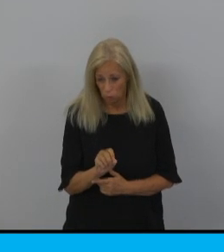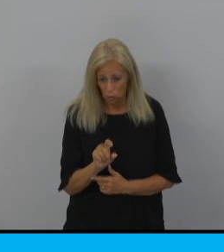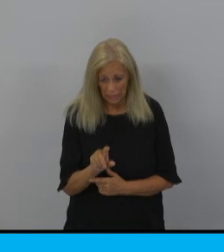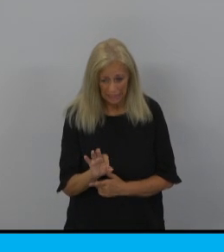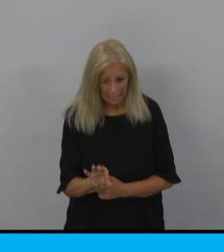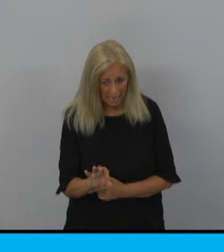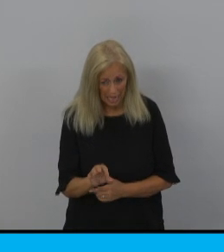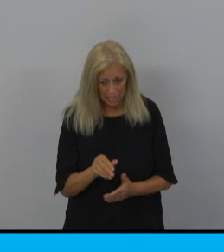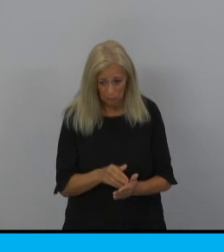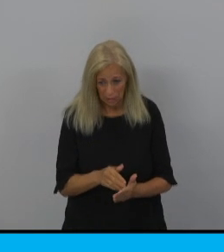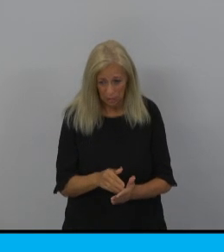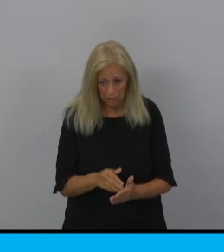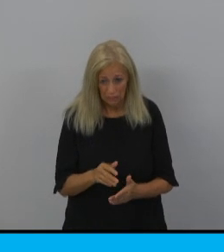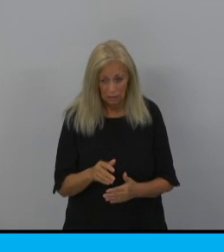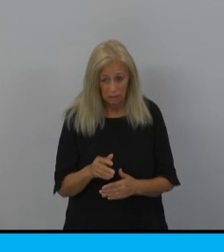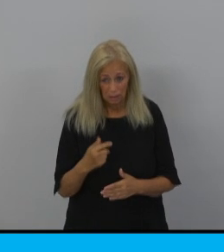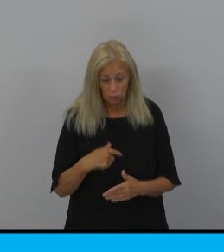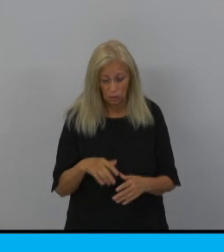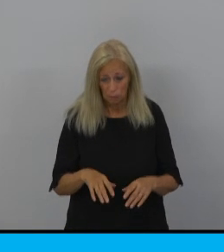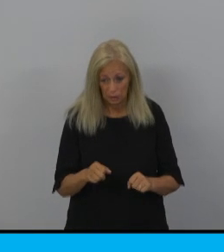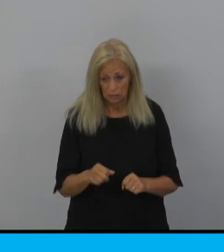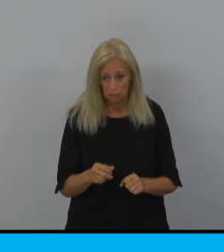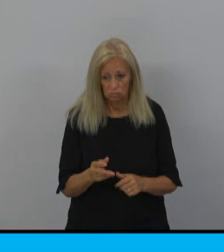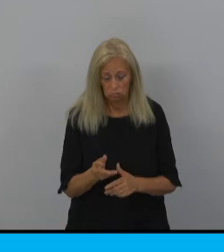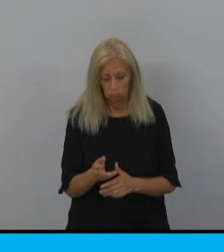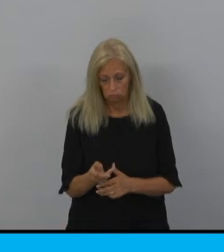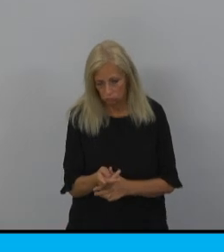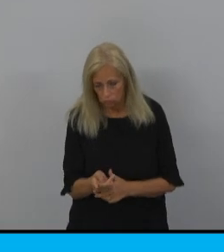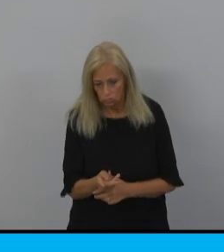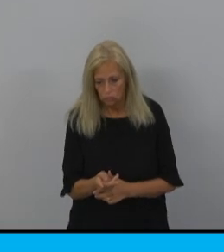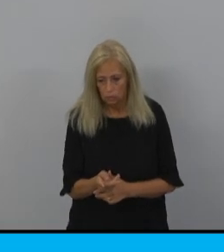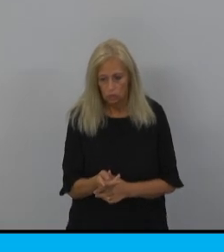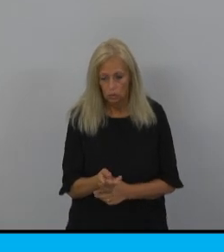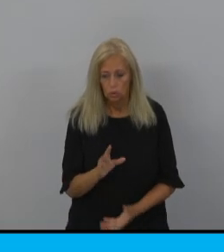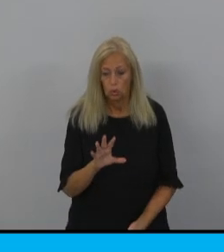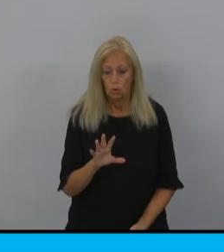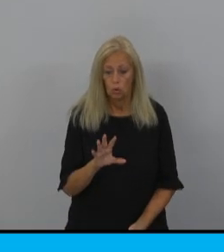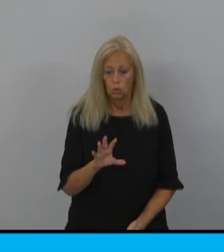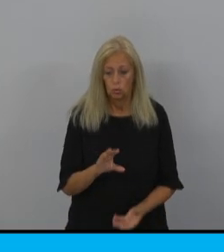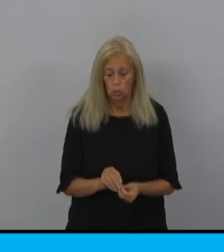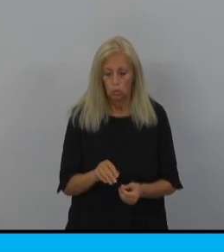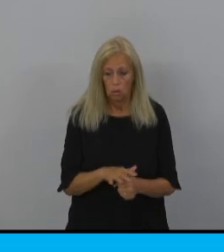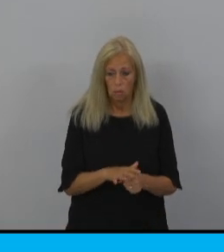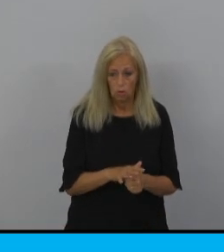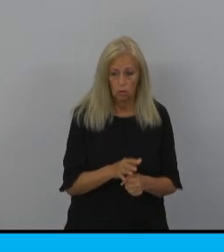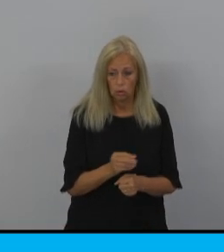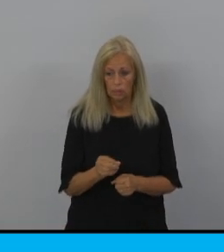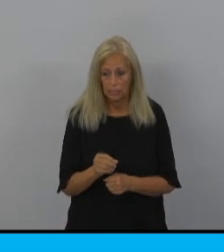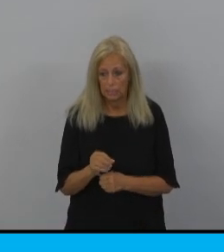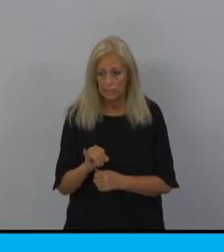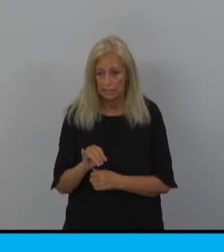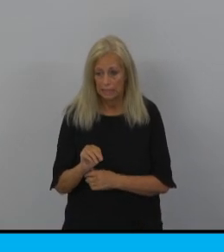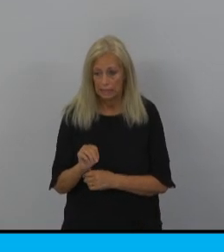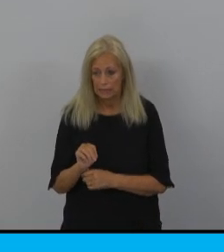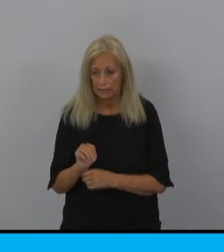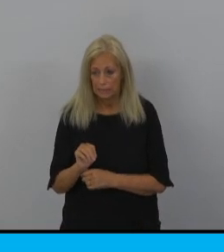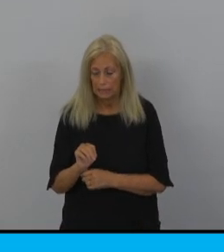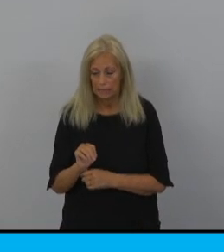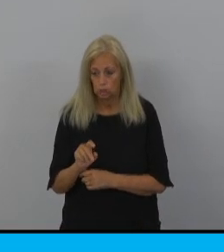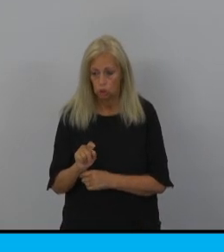4.9 million, were actually picked up between the two. So our total local and intermediate source